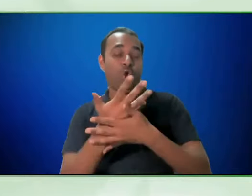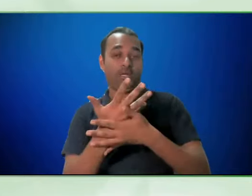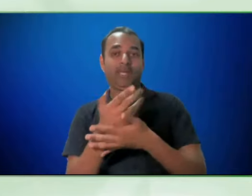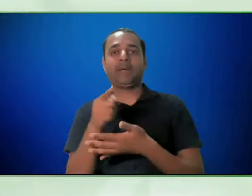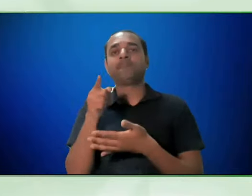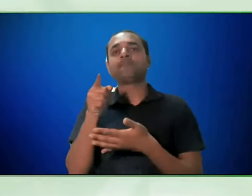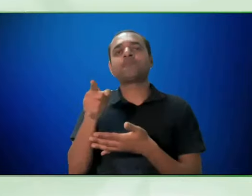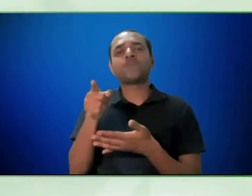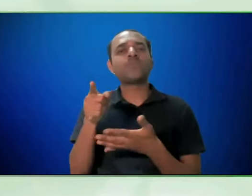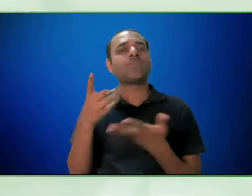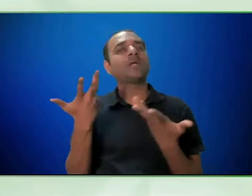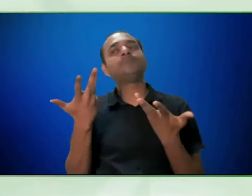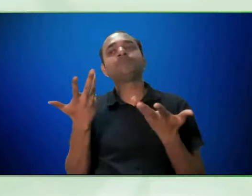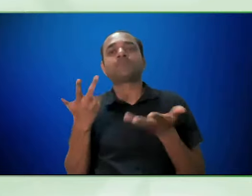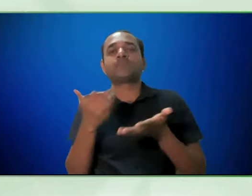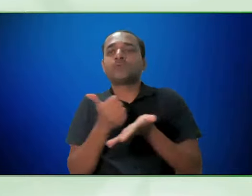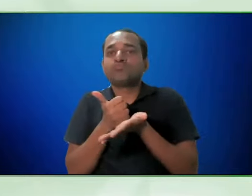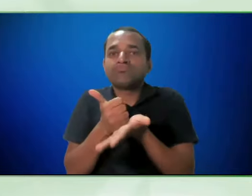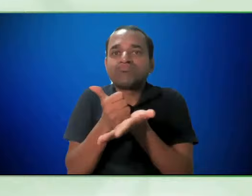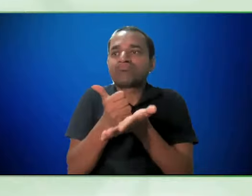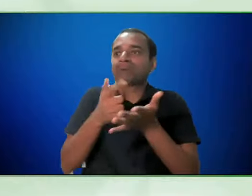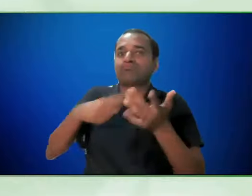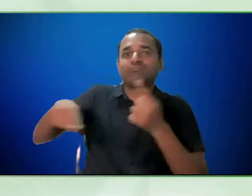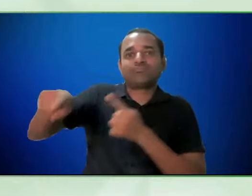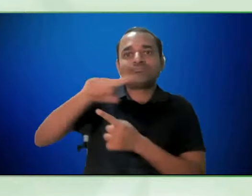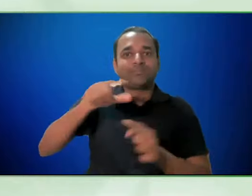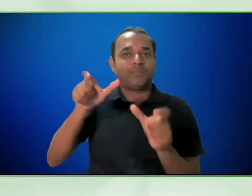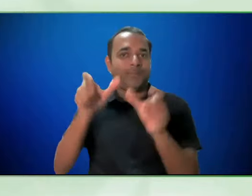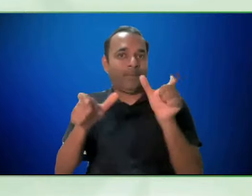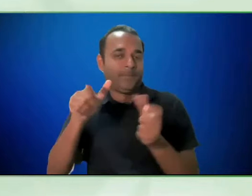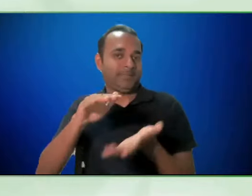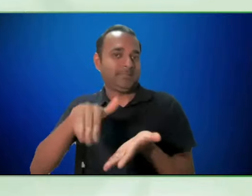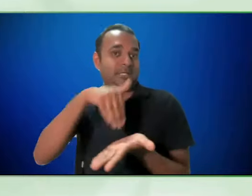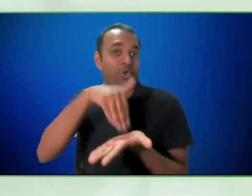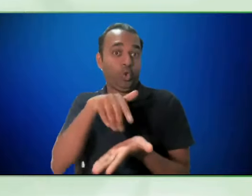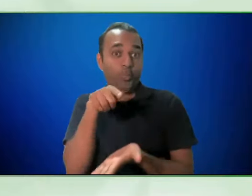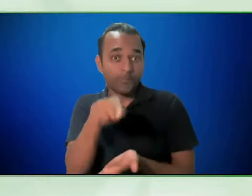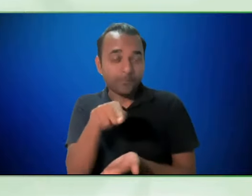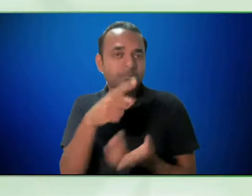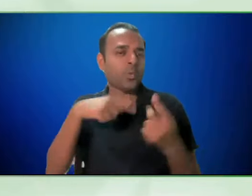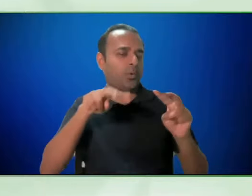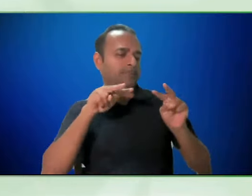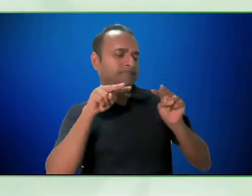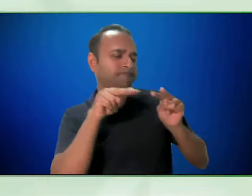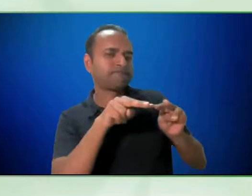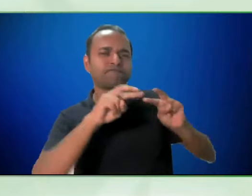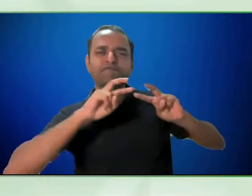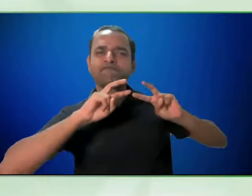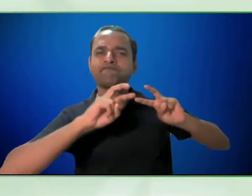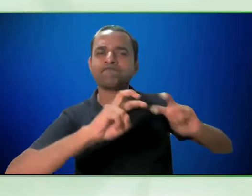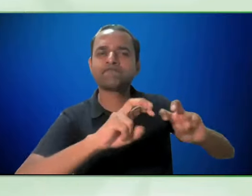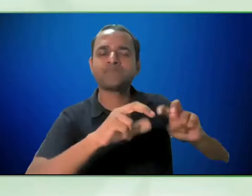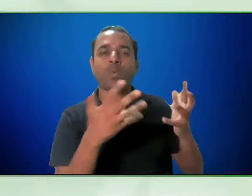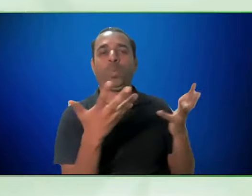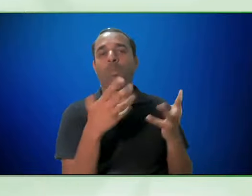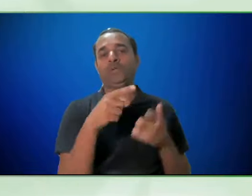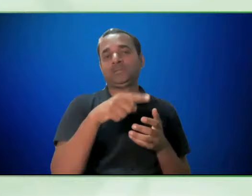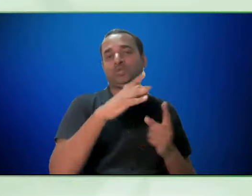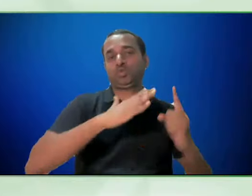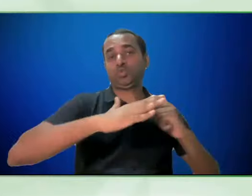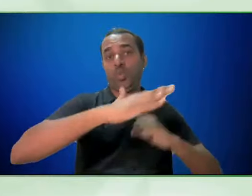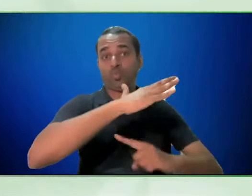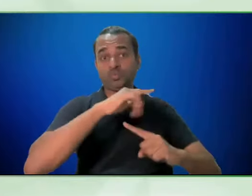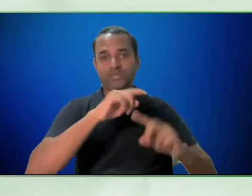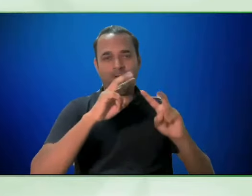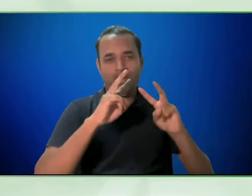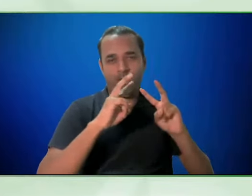17 years with universal design in Norway in an umbrella organization for all municipalities and all regions in Norway. With